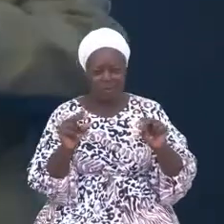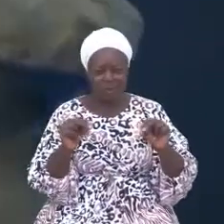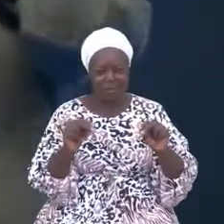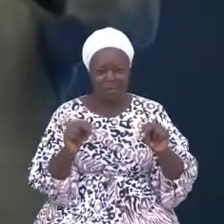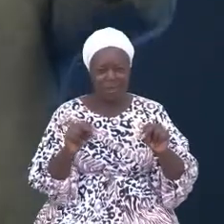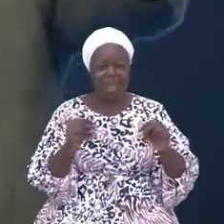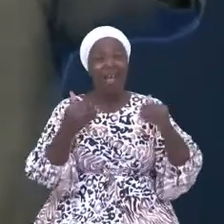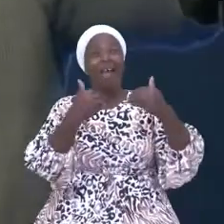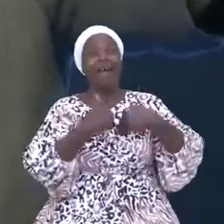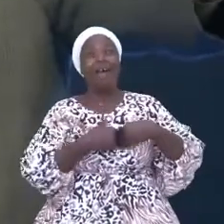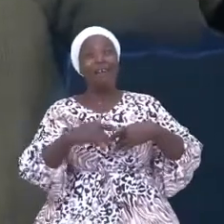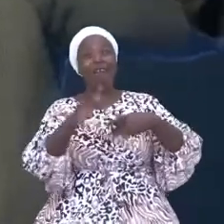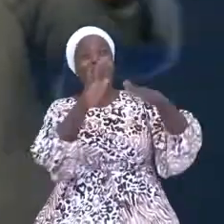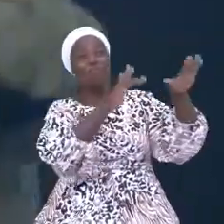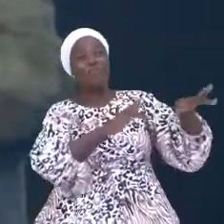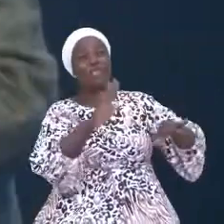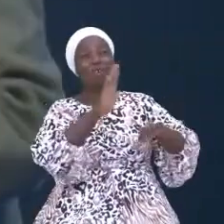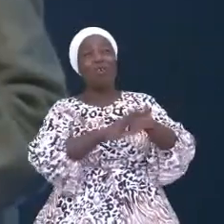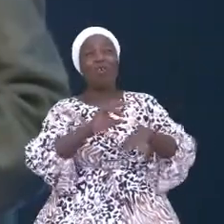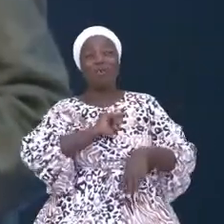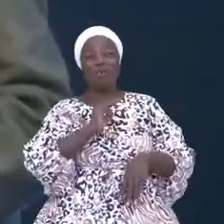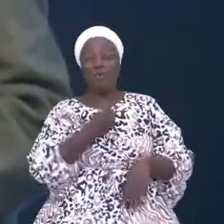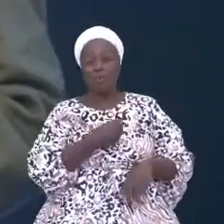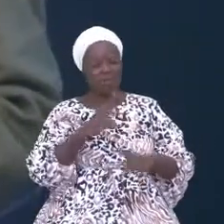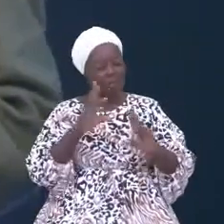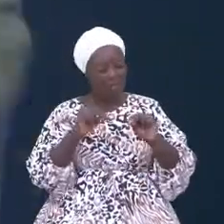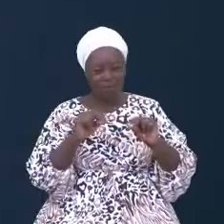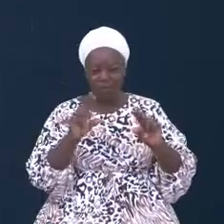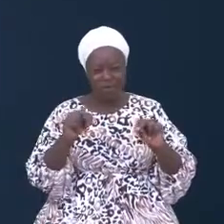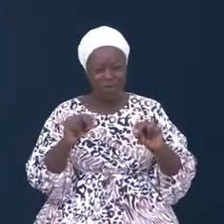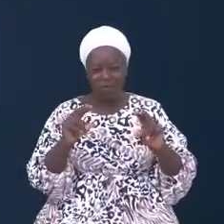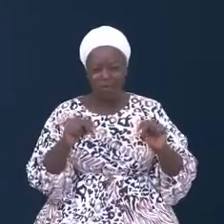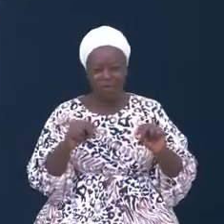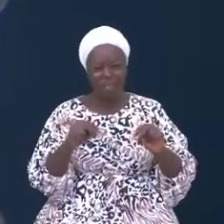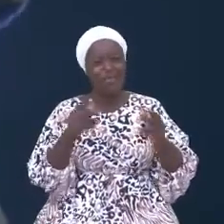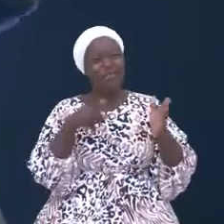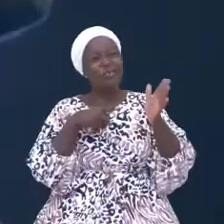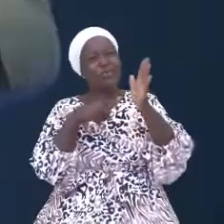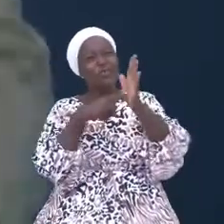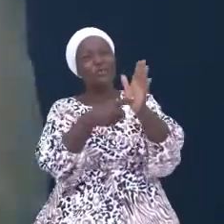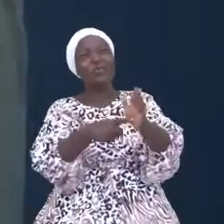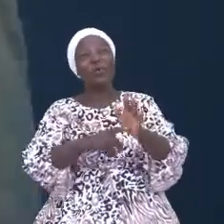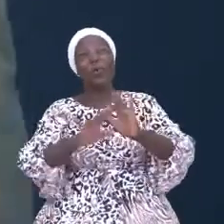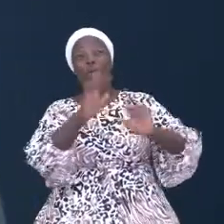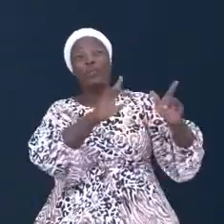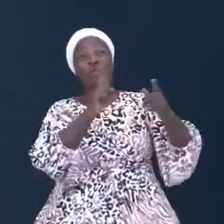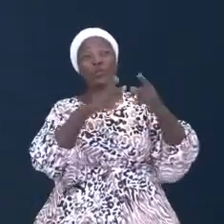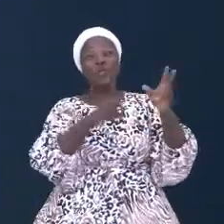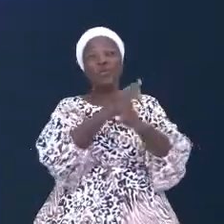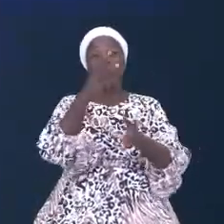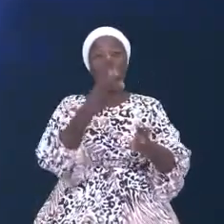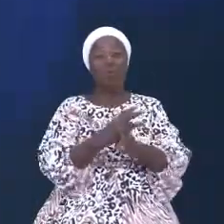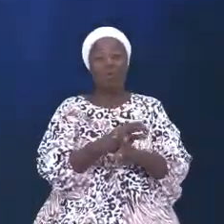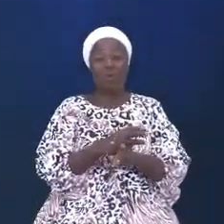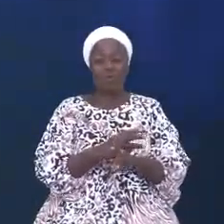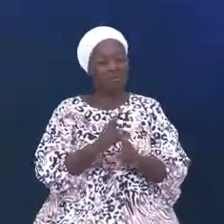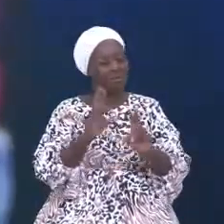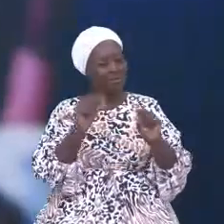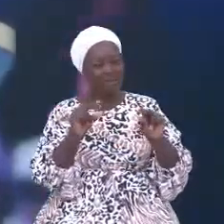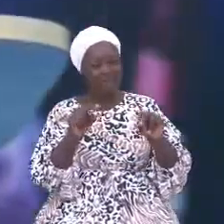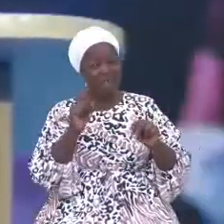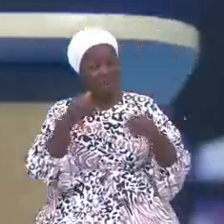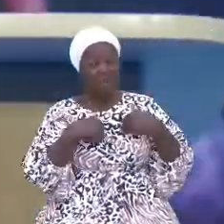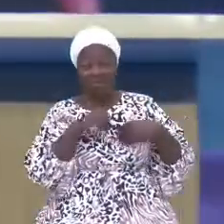have mercy on us, show mercy to the world. You have not